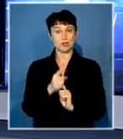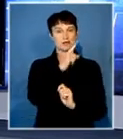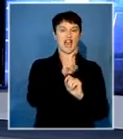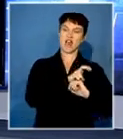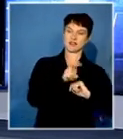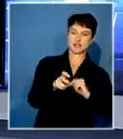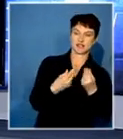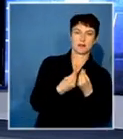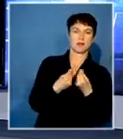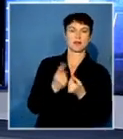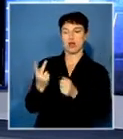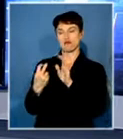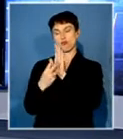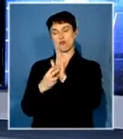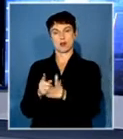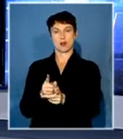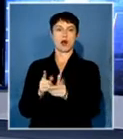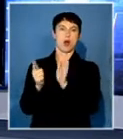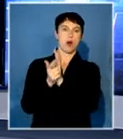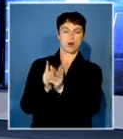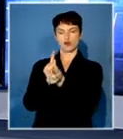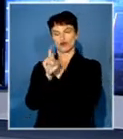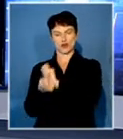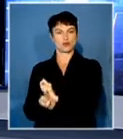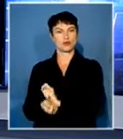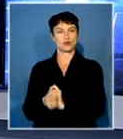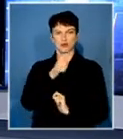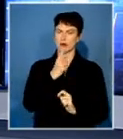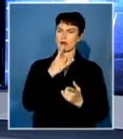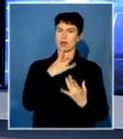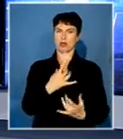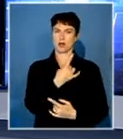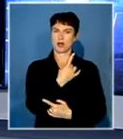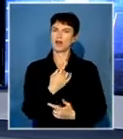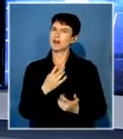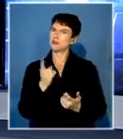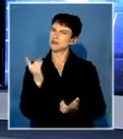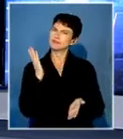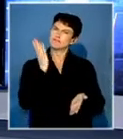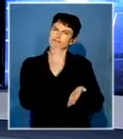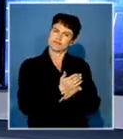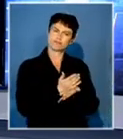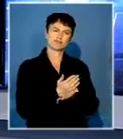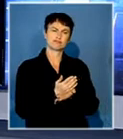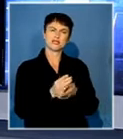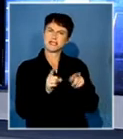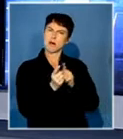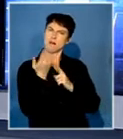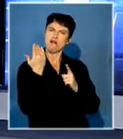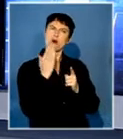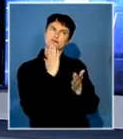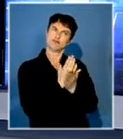here and then regulatory and legal conditions change. Why can't we just give them those assurances that they had before?